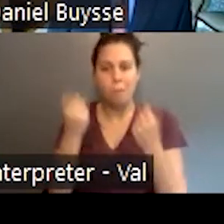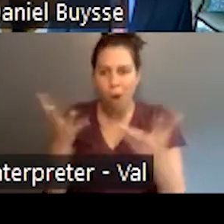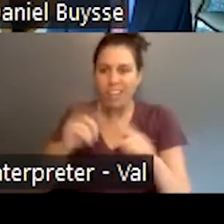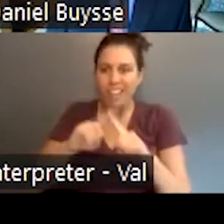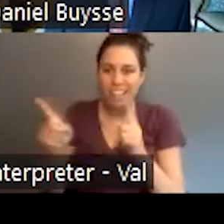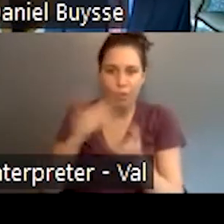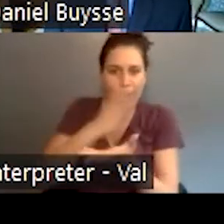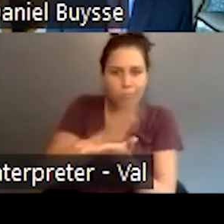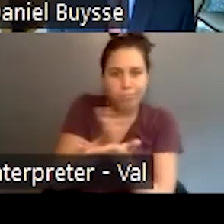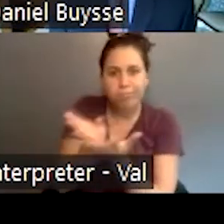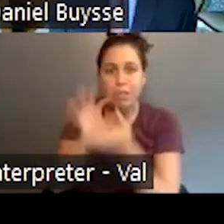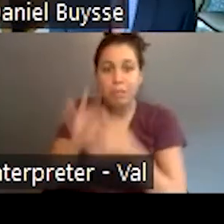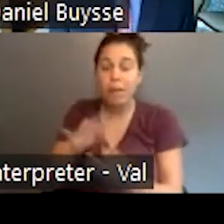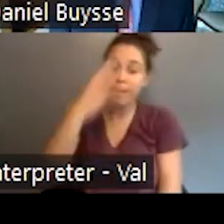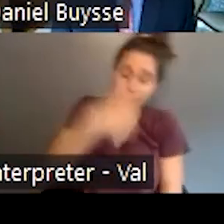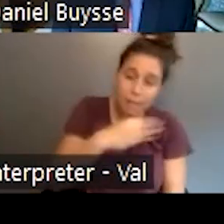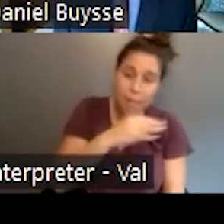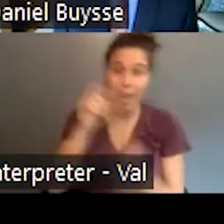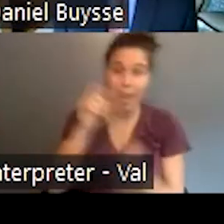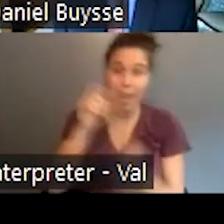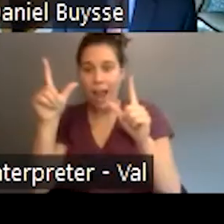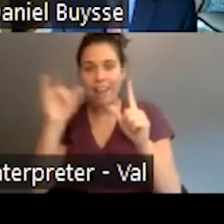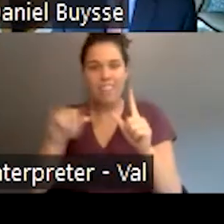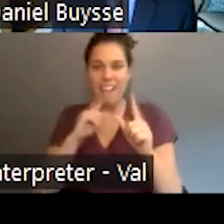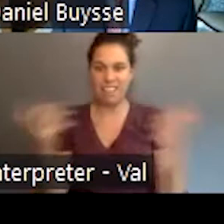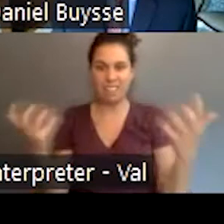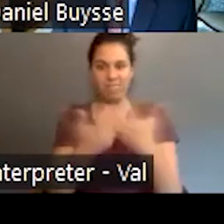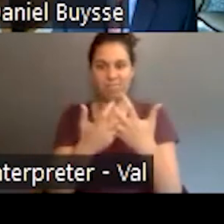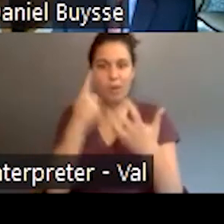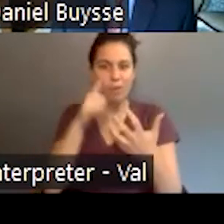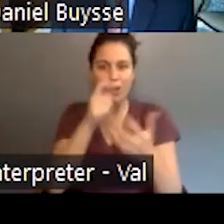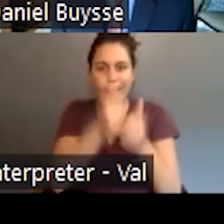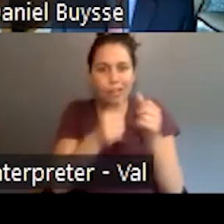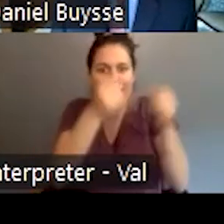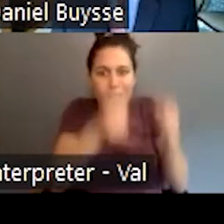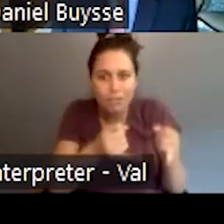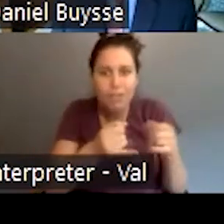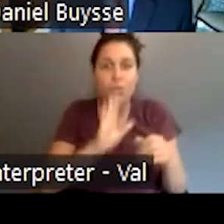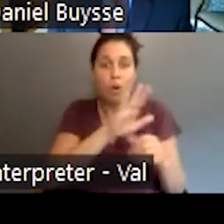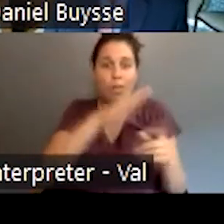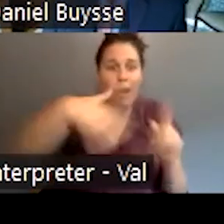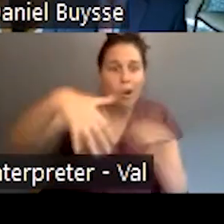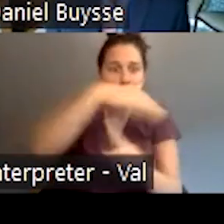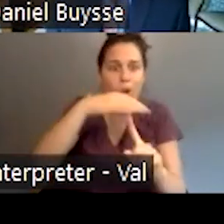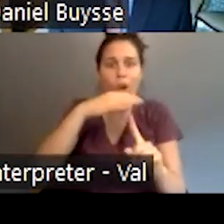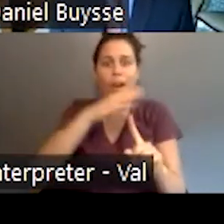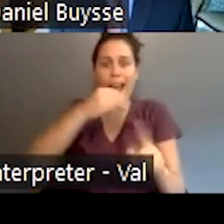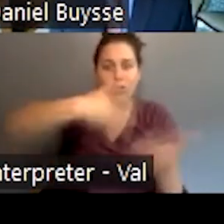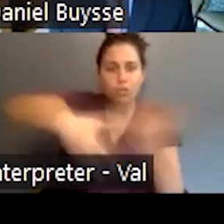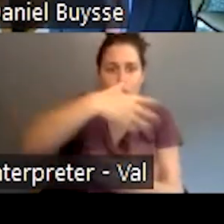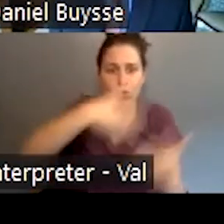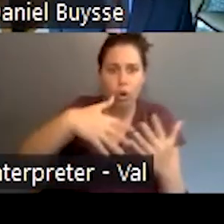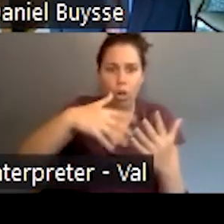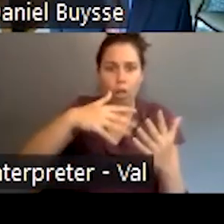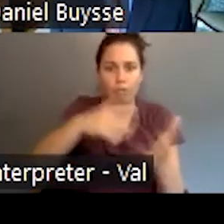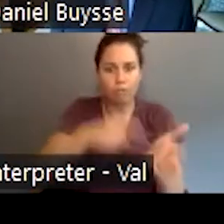and wakefulness that's adapted to individual, social, and environmental demands, and that promotes physical and mental well-being.